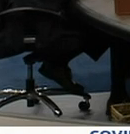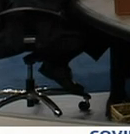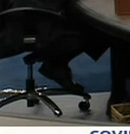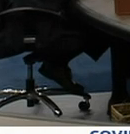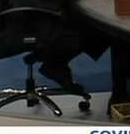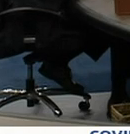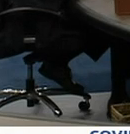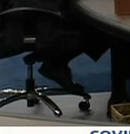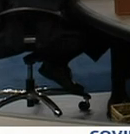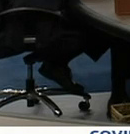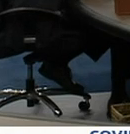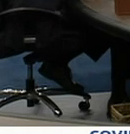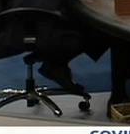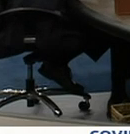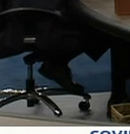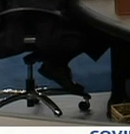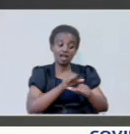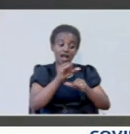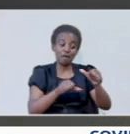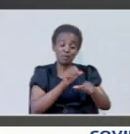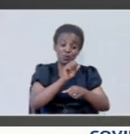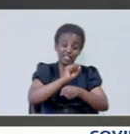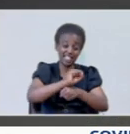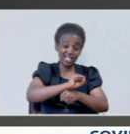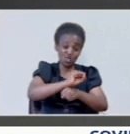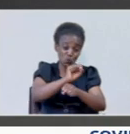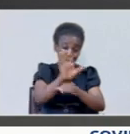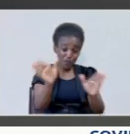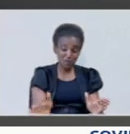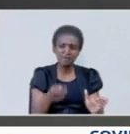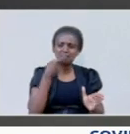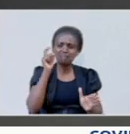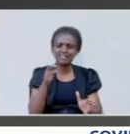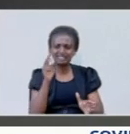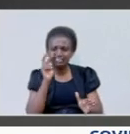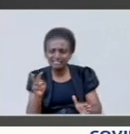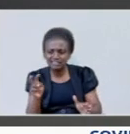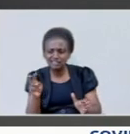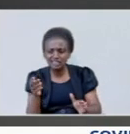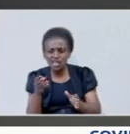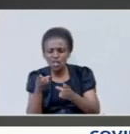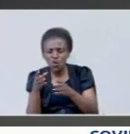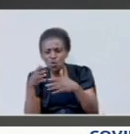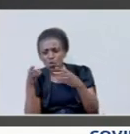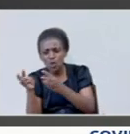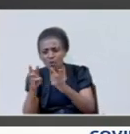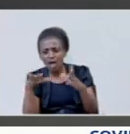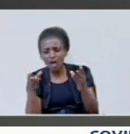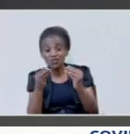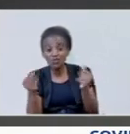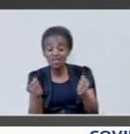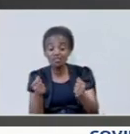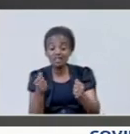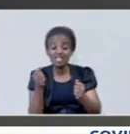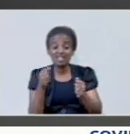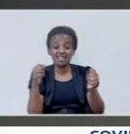have encountered many different problems and we always work together using every resource at our disposal to continue developing. So we must